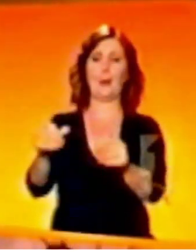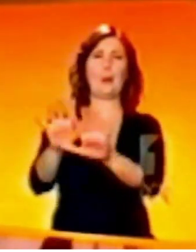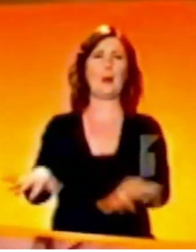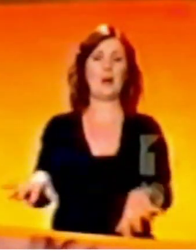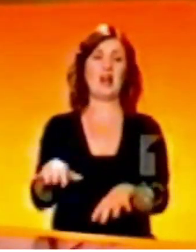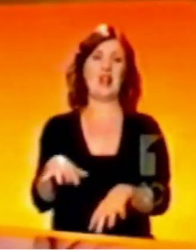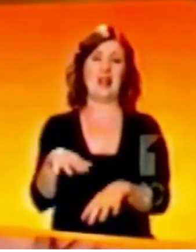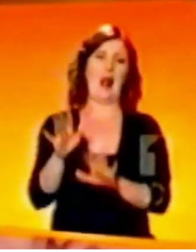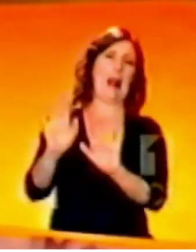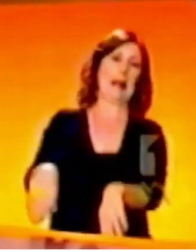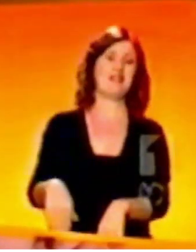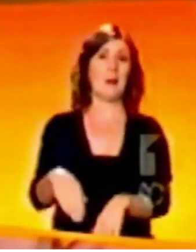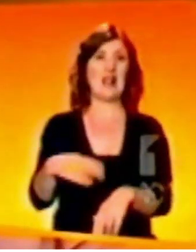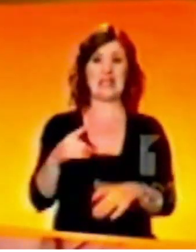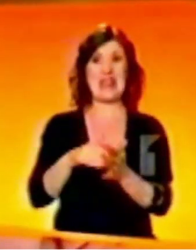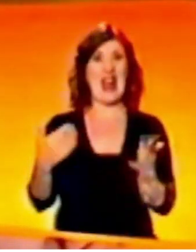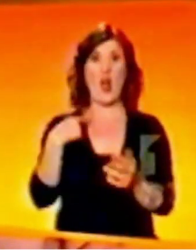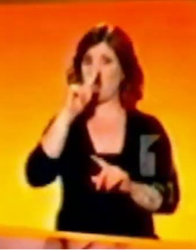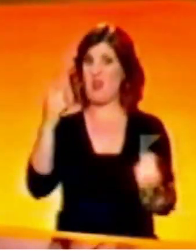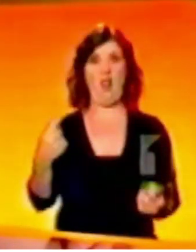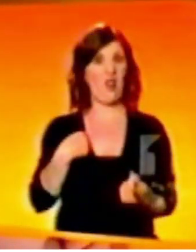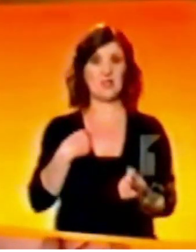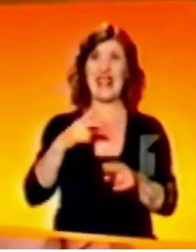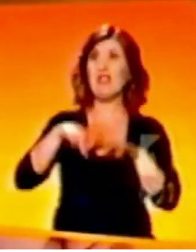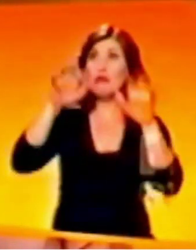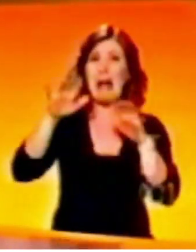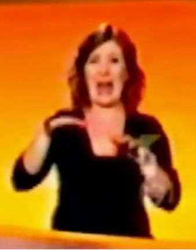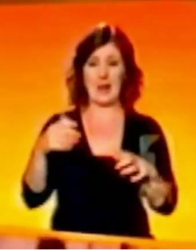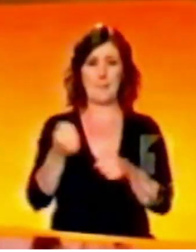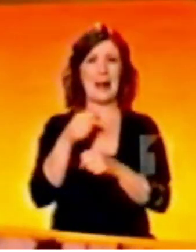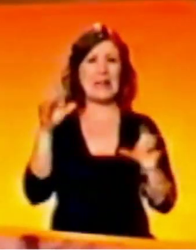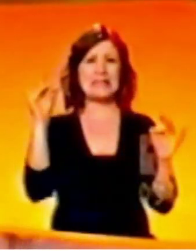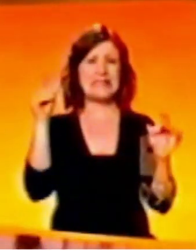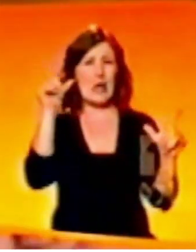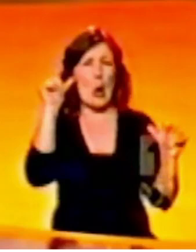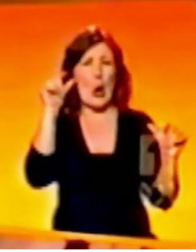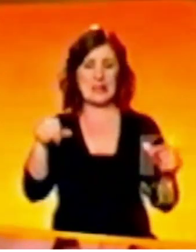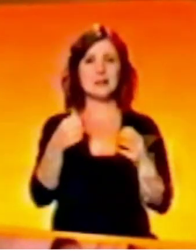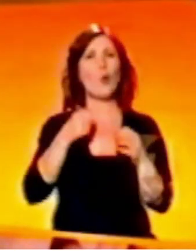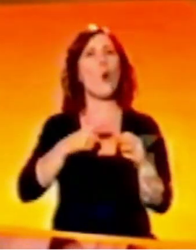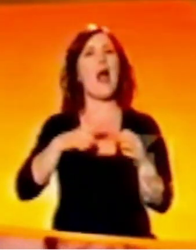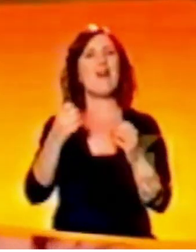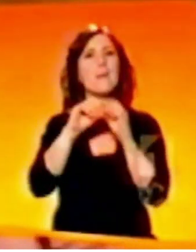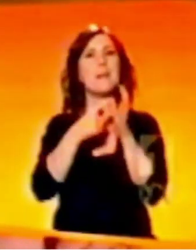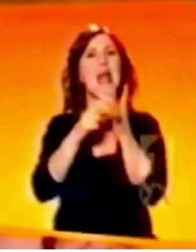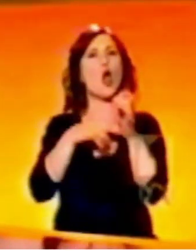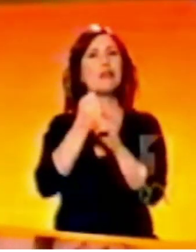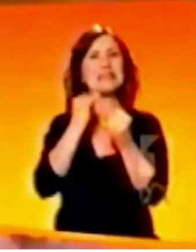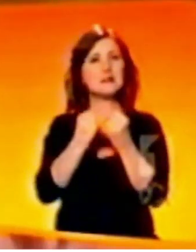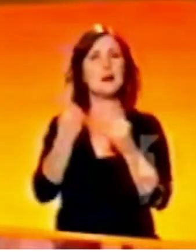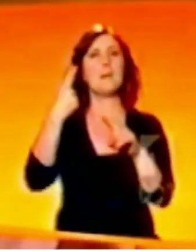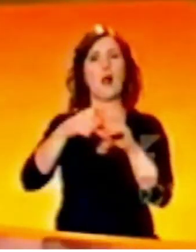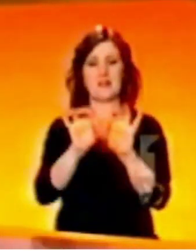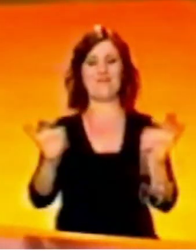that happens, even just a rain shower, I'm squeaking for the next week, purely because of the use of the bearings and the axle. What